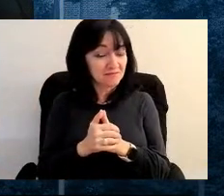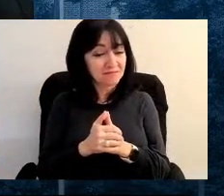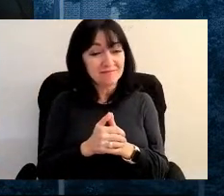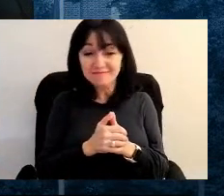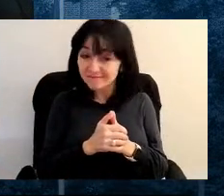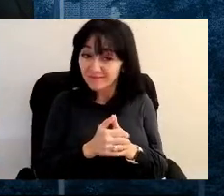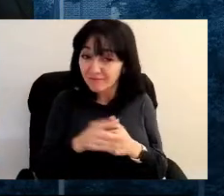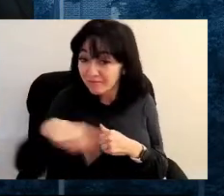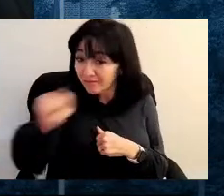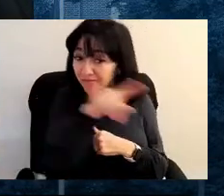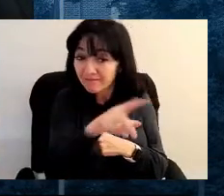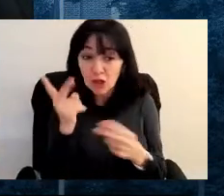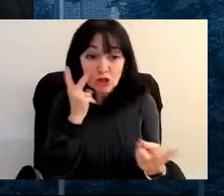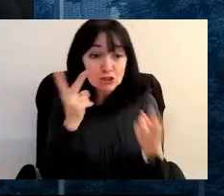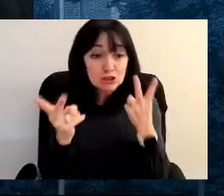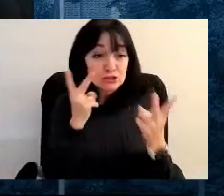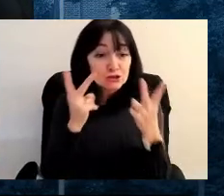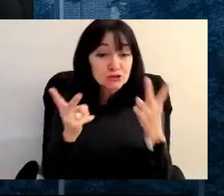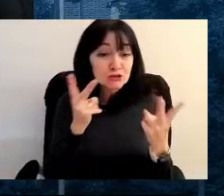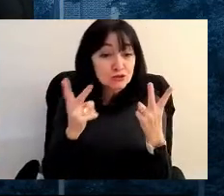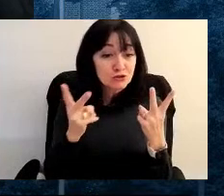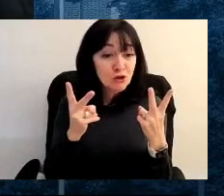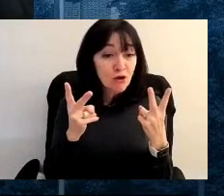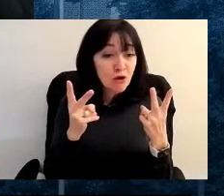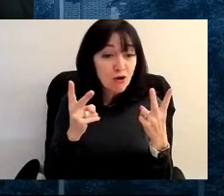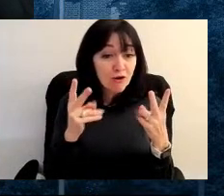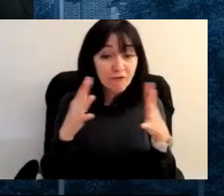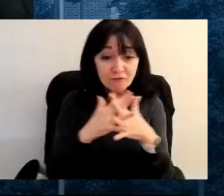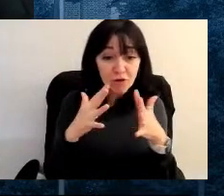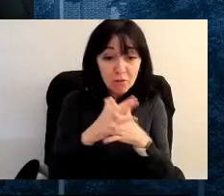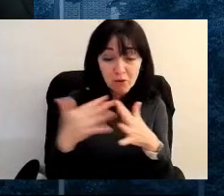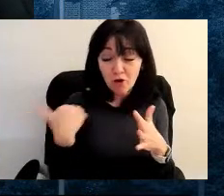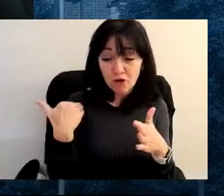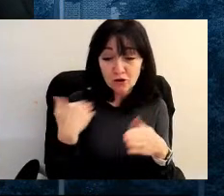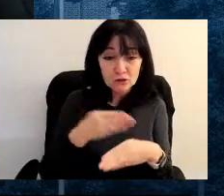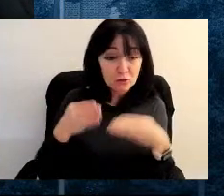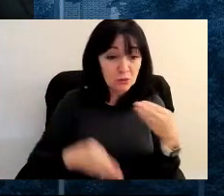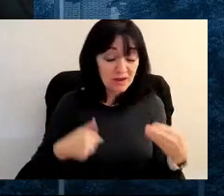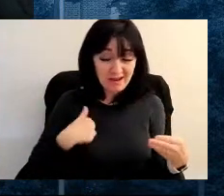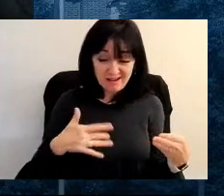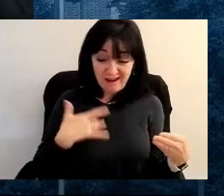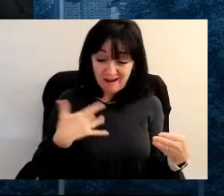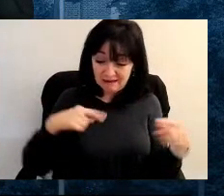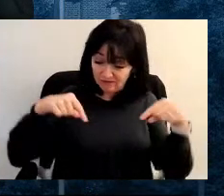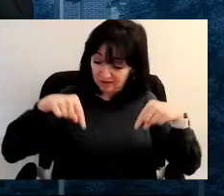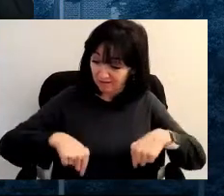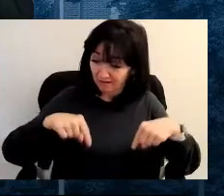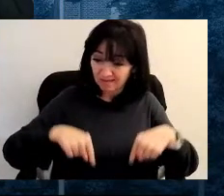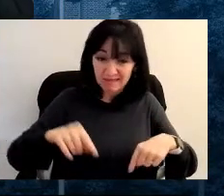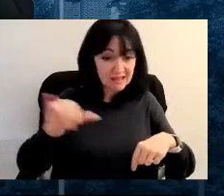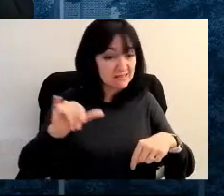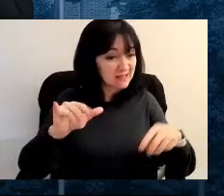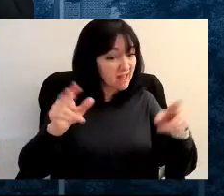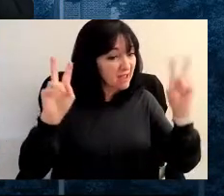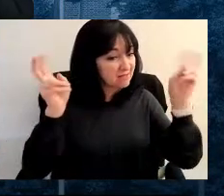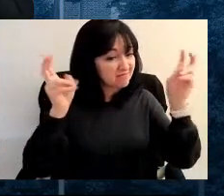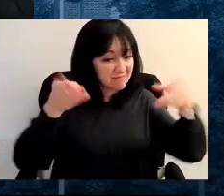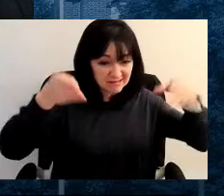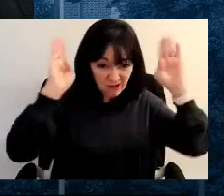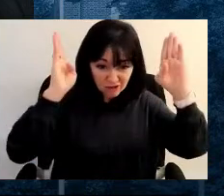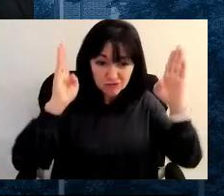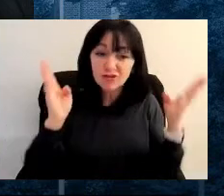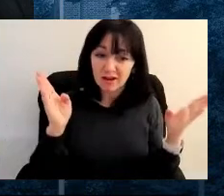are moving the ball down the field. Between today's announcement and with the Public Education Compensation